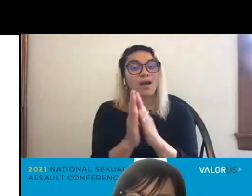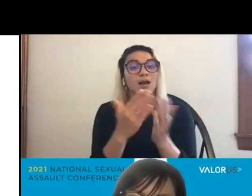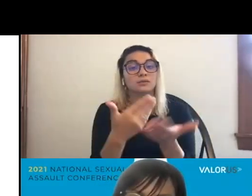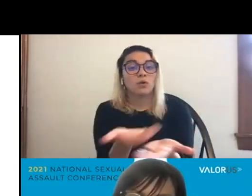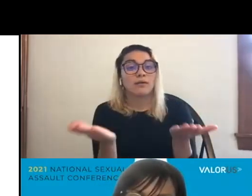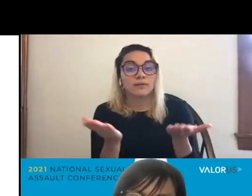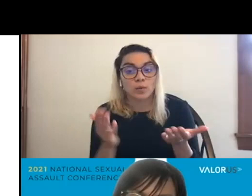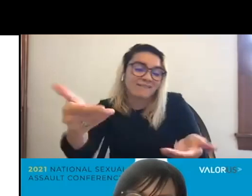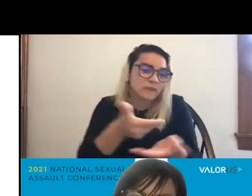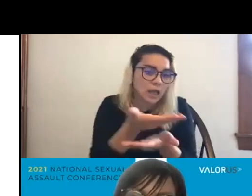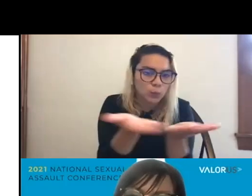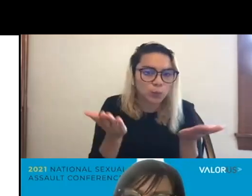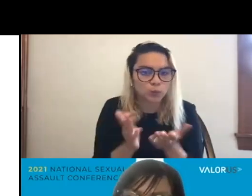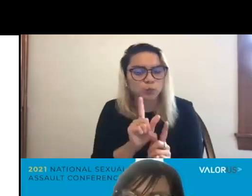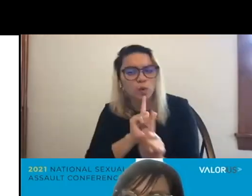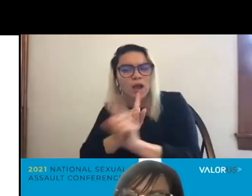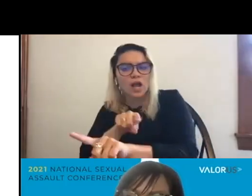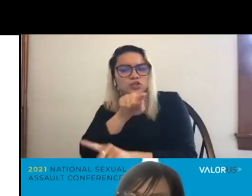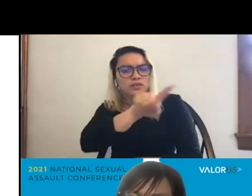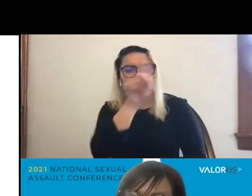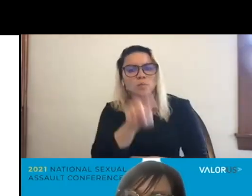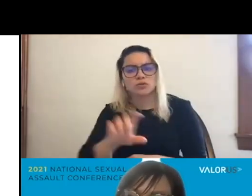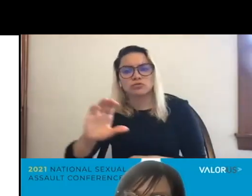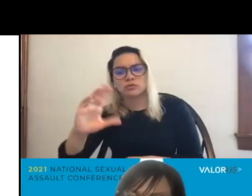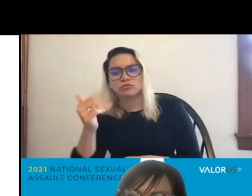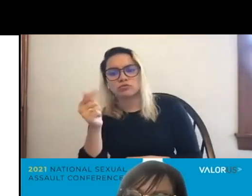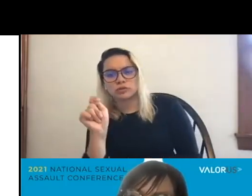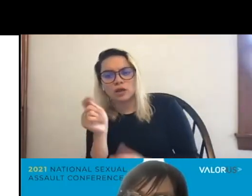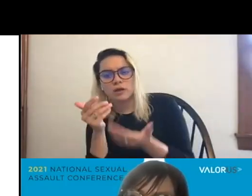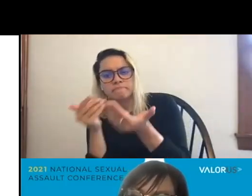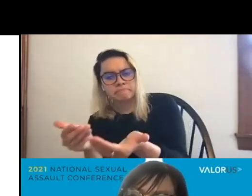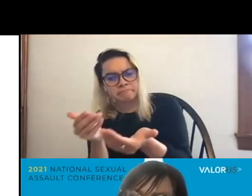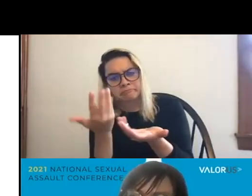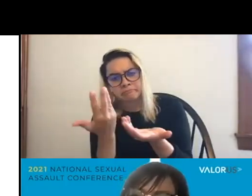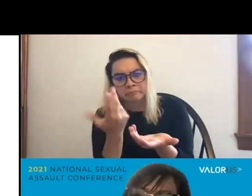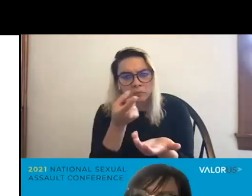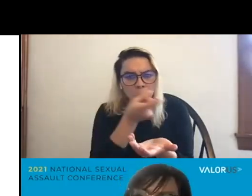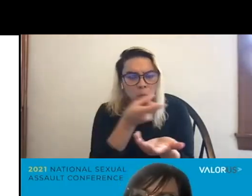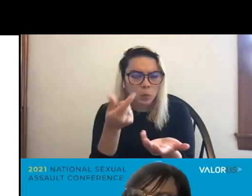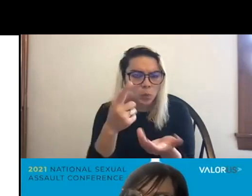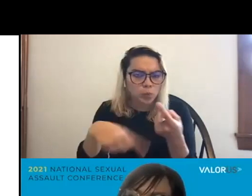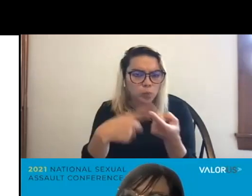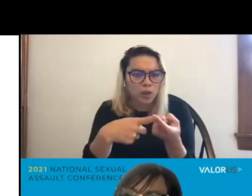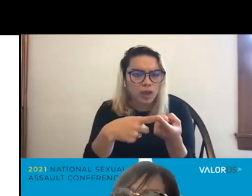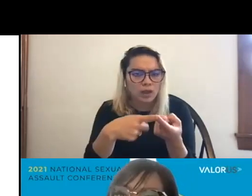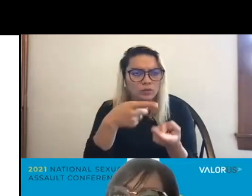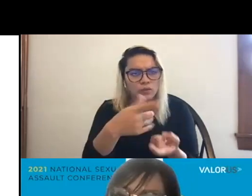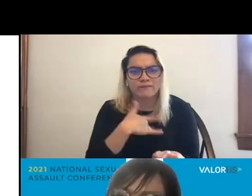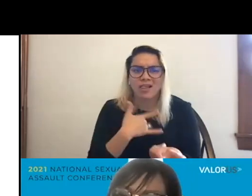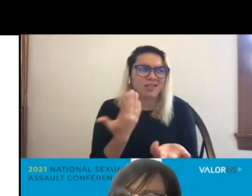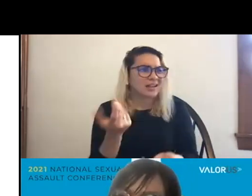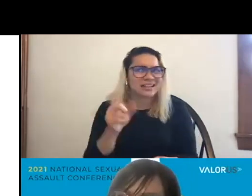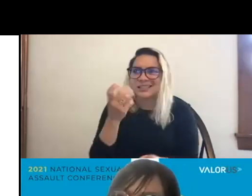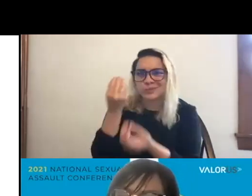to, you know, just think about how this rings true for you in your life, a time that you needed to be heard,